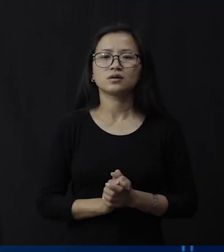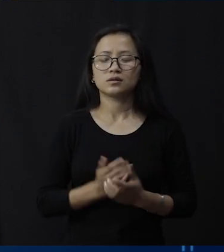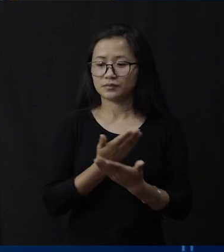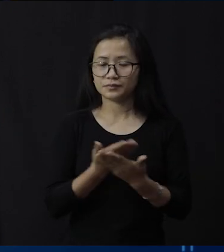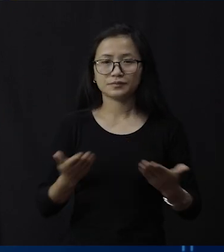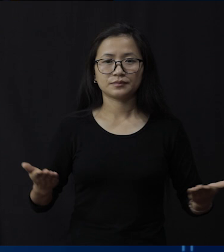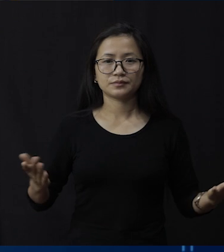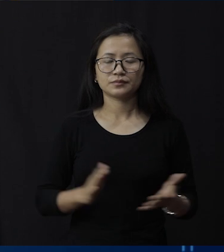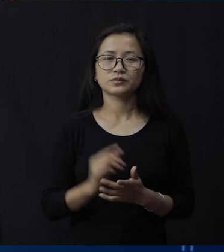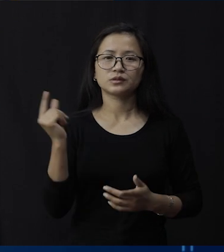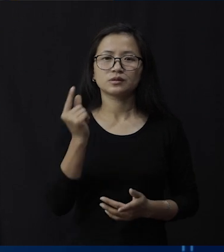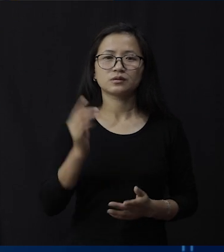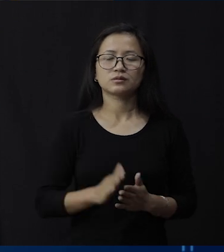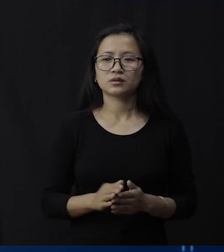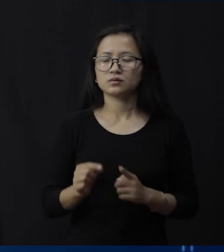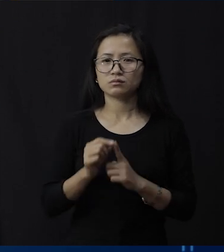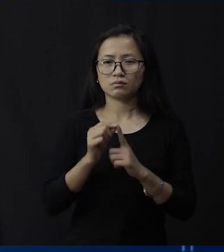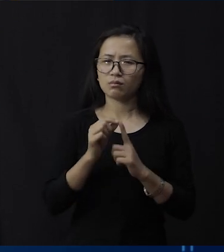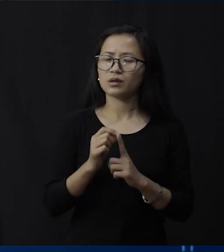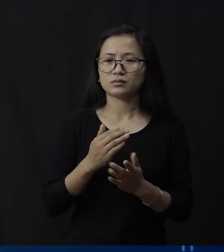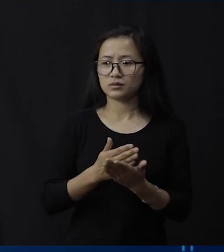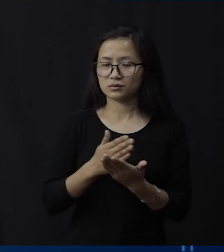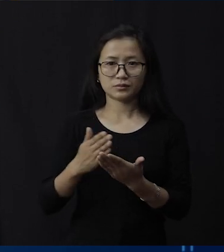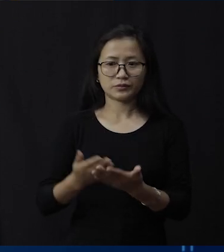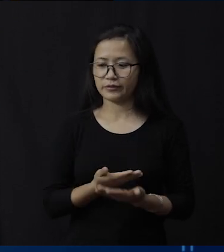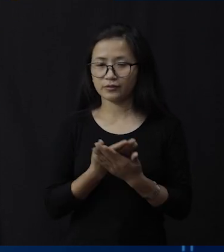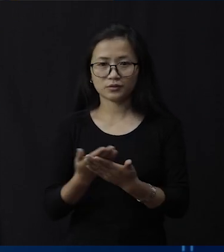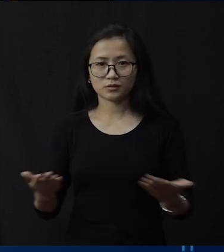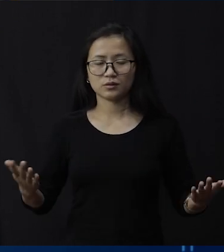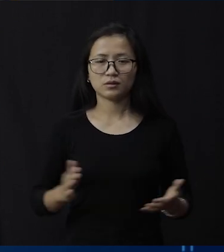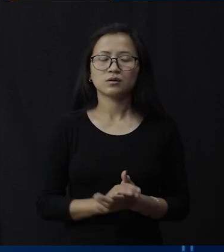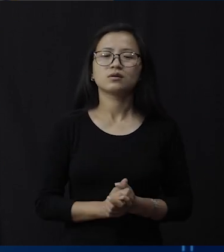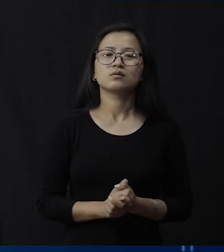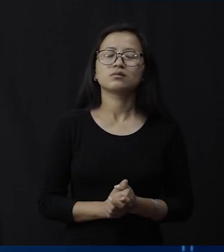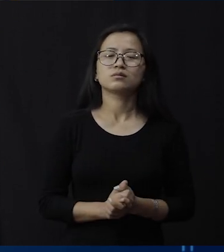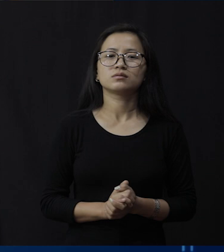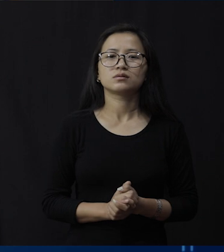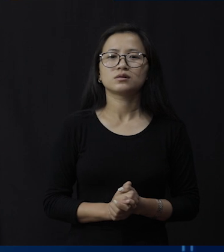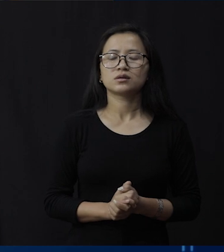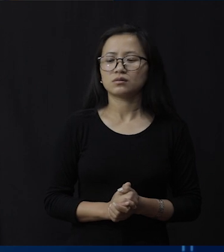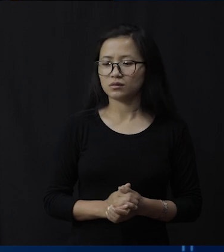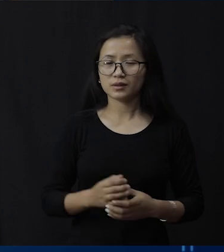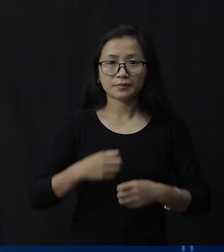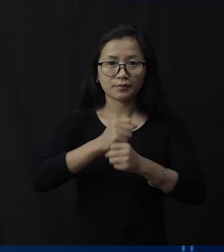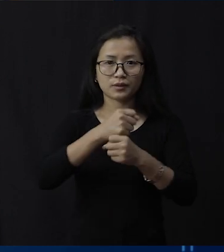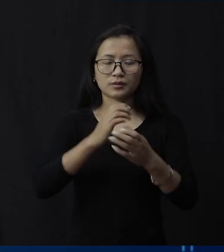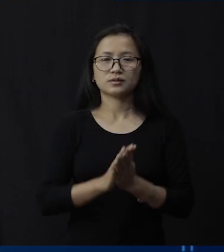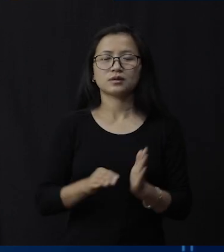themselves, and they used to plan out, okay, like whether it's about building up